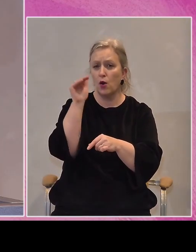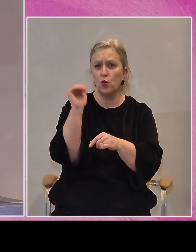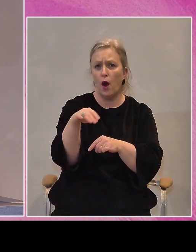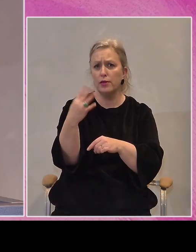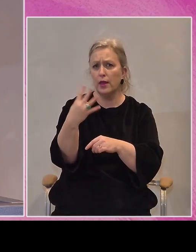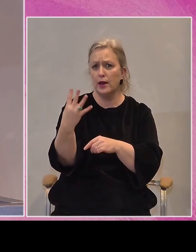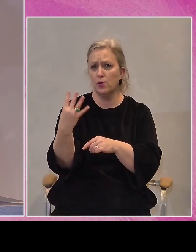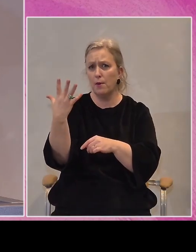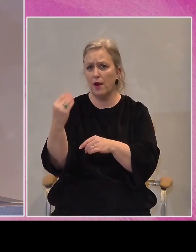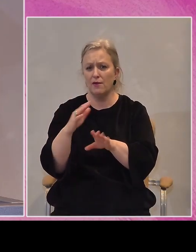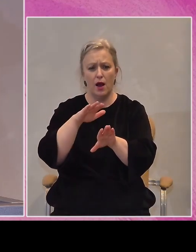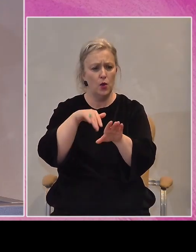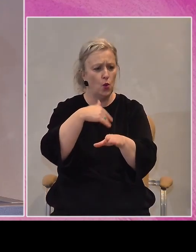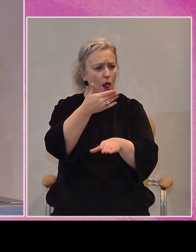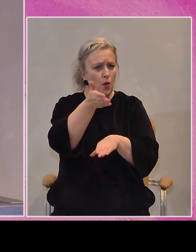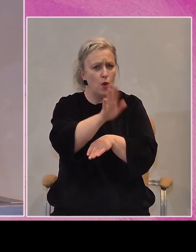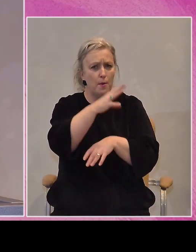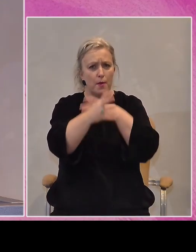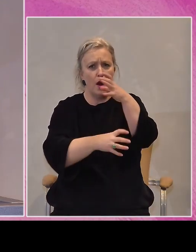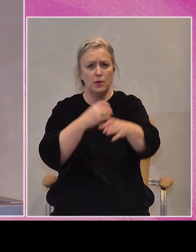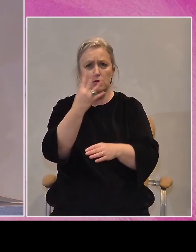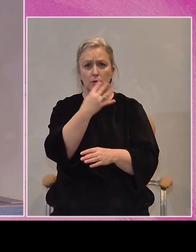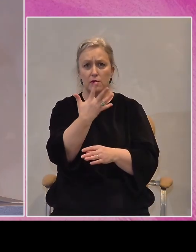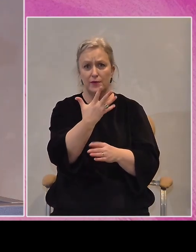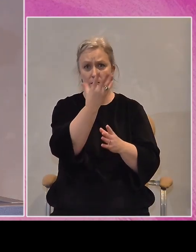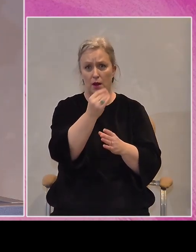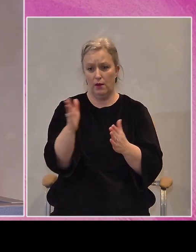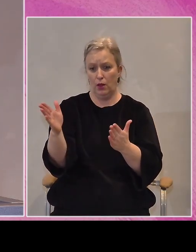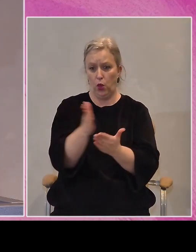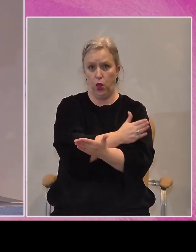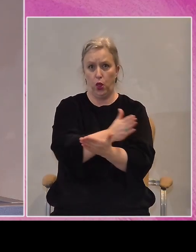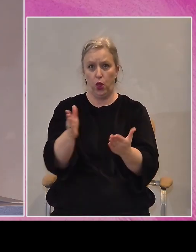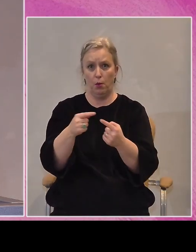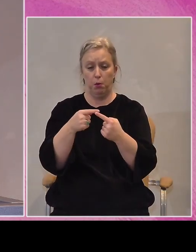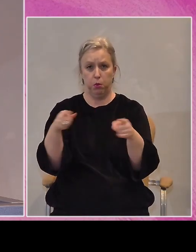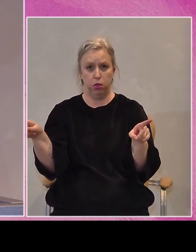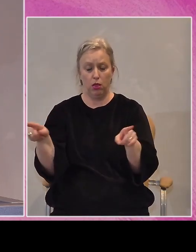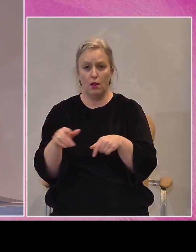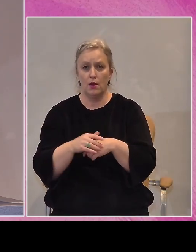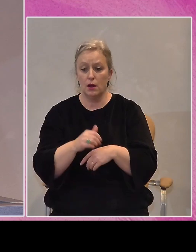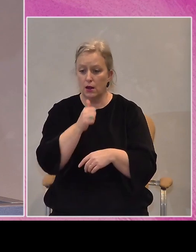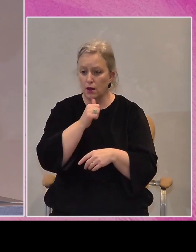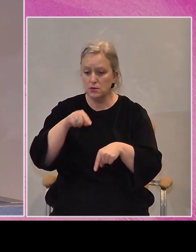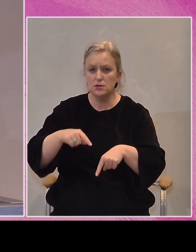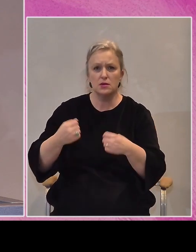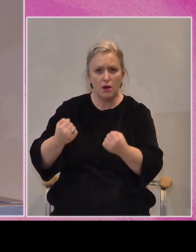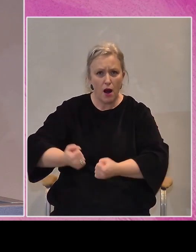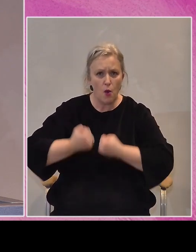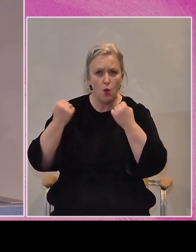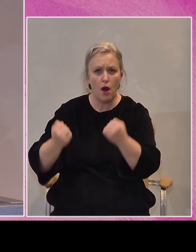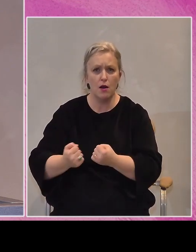In Estonia, adoption of a new drug can take 1,040 days, whereas as in the rest of Europe, it can